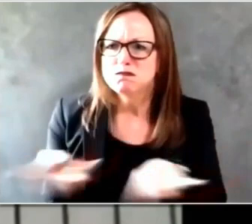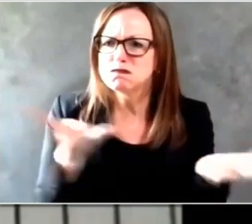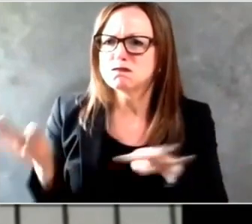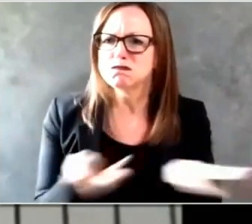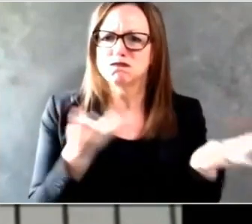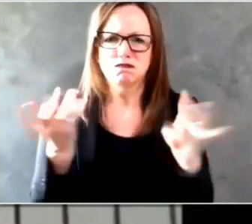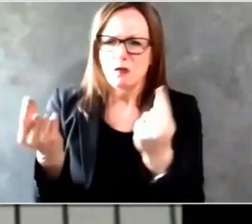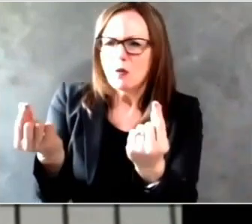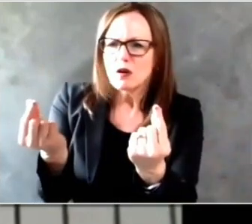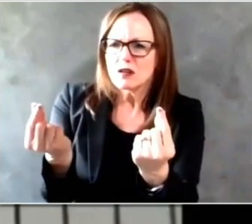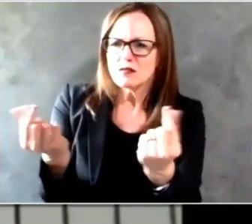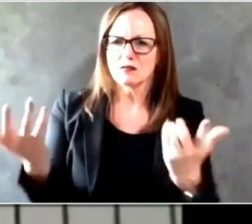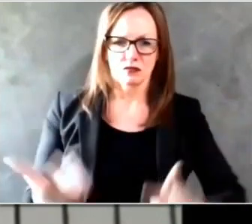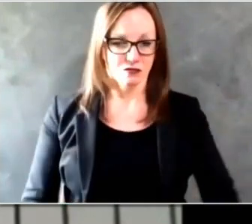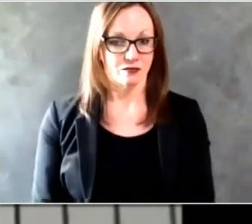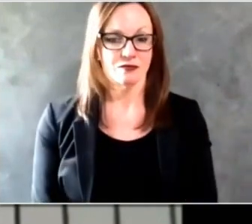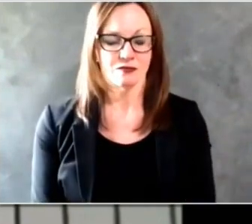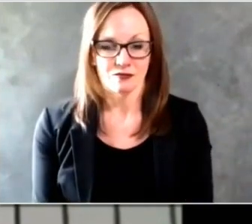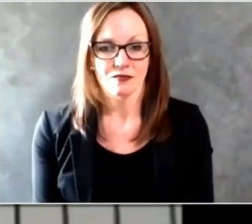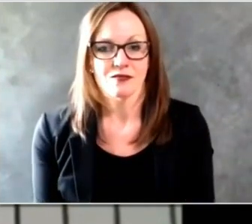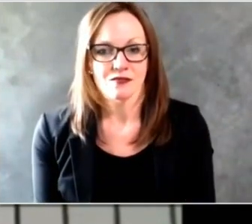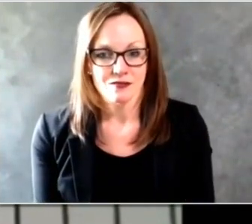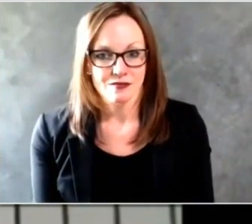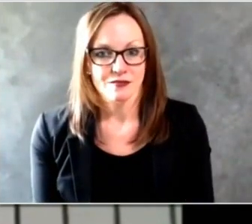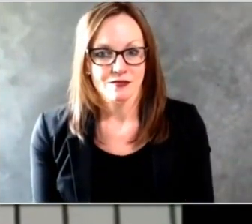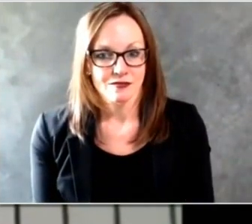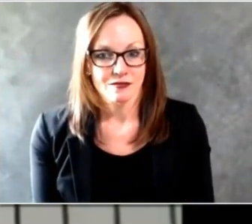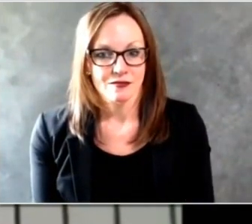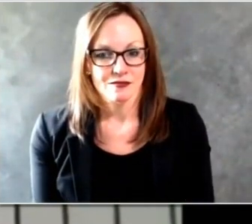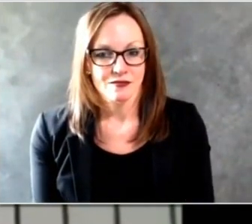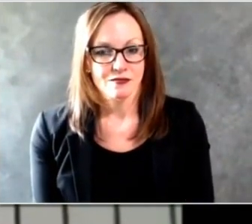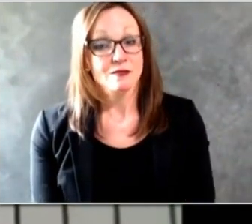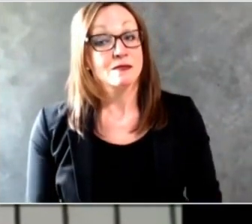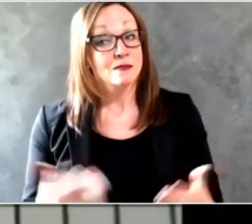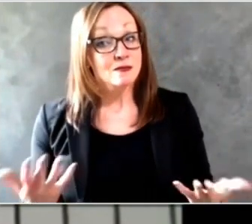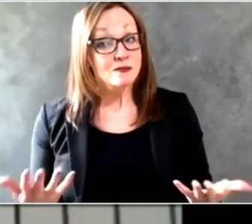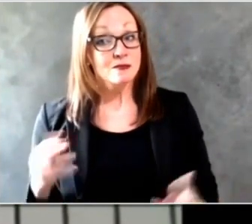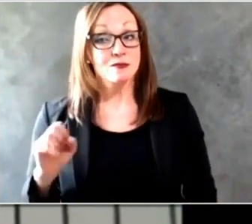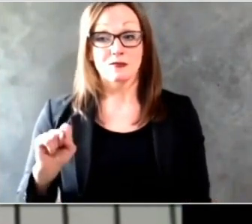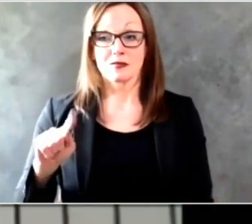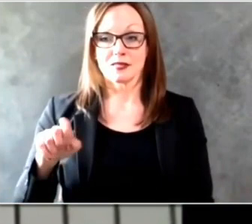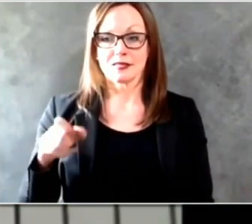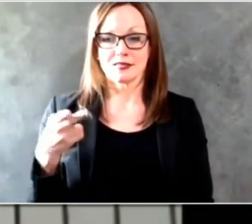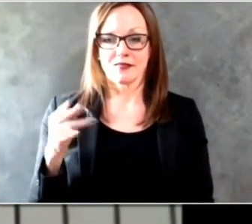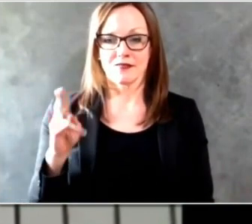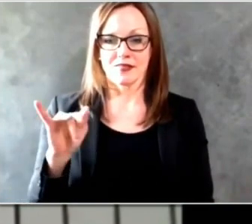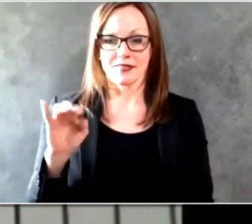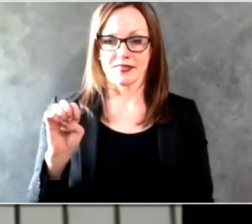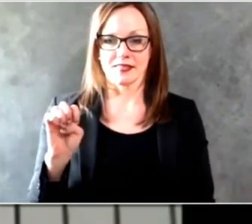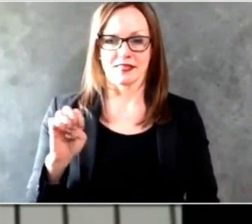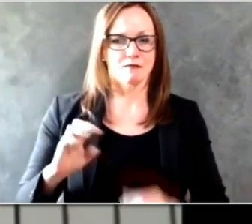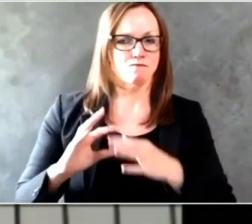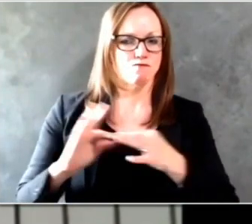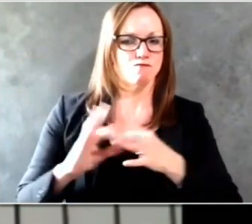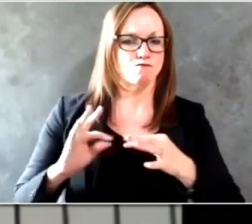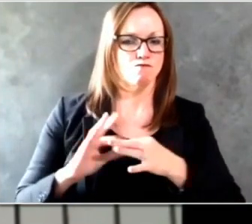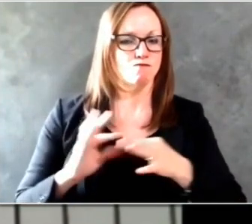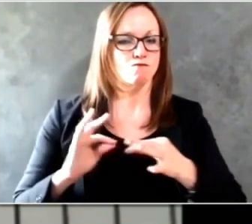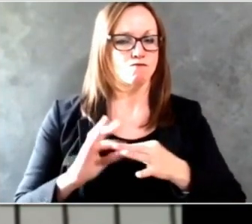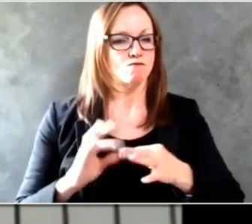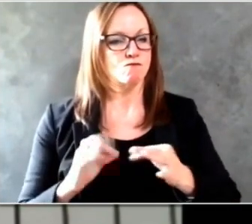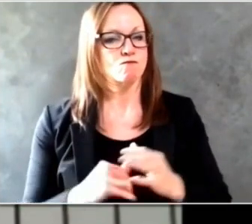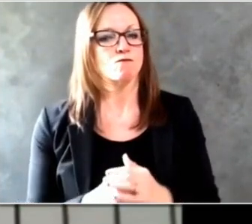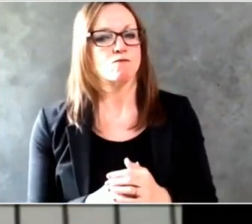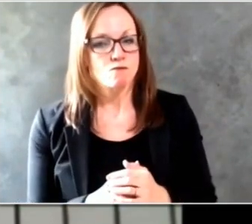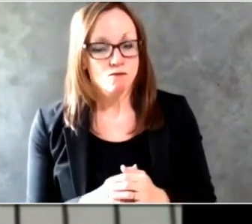us, we are seeing backlogs. And, you know, and I would say that particularly, you know, counties that are getting harder are, you know,